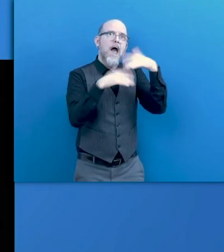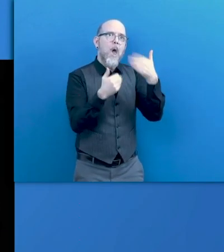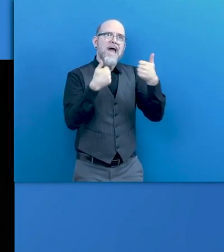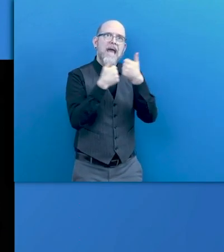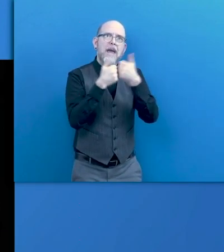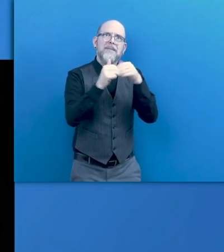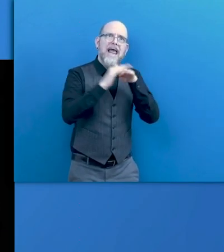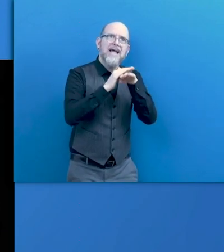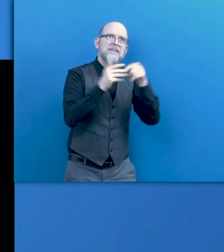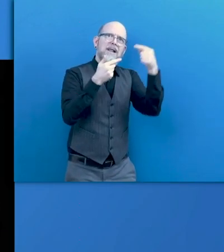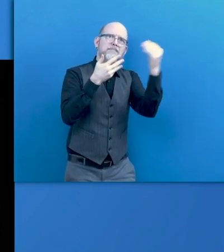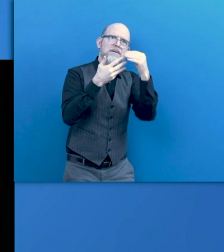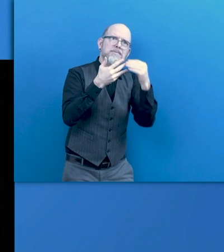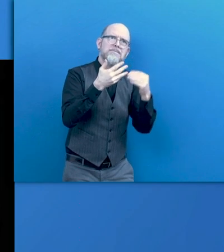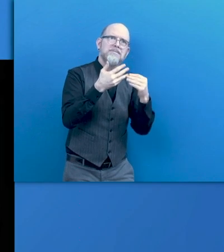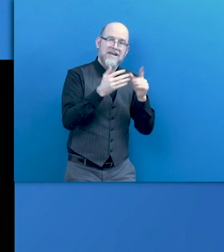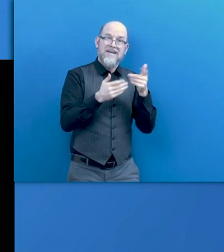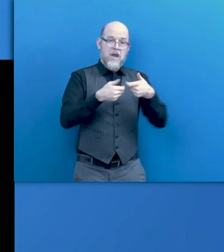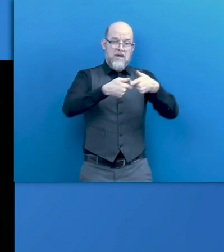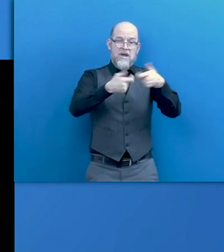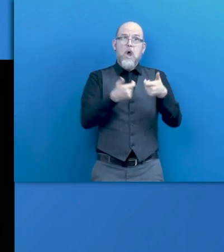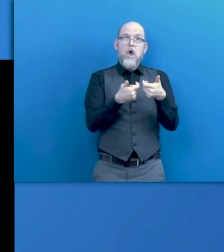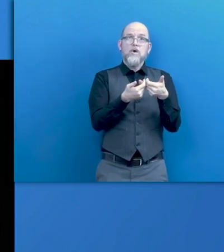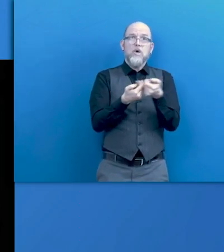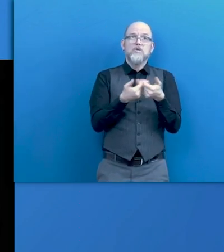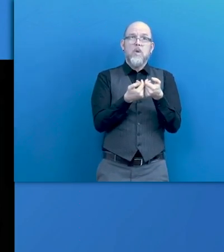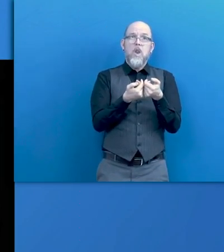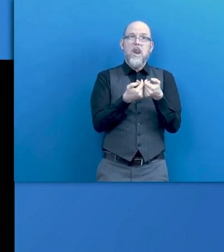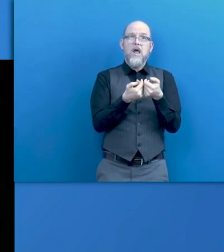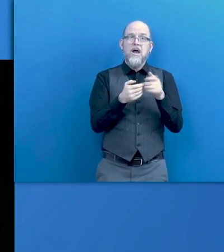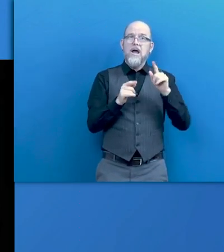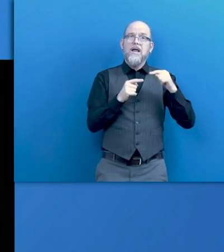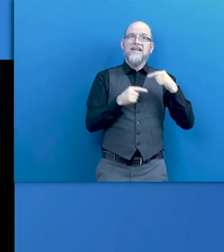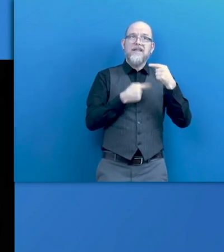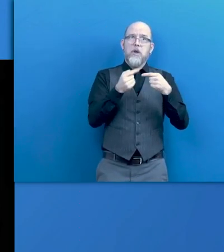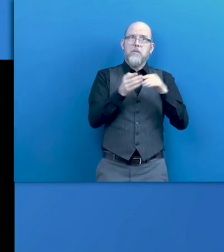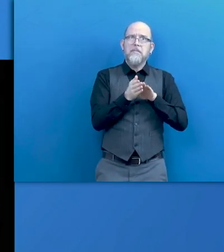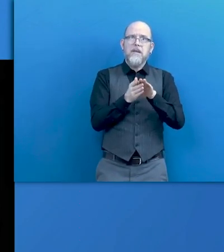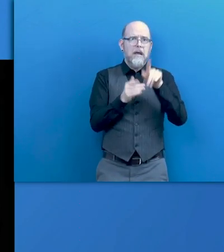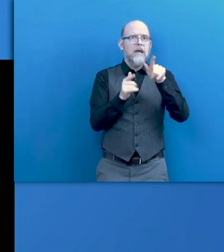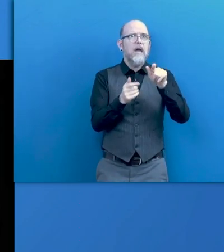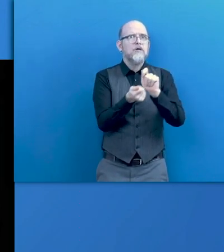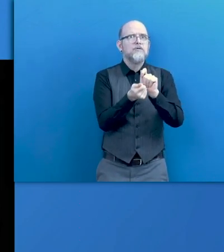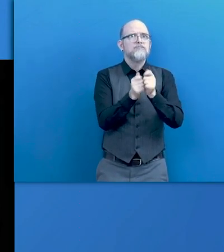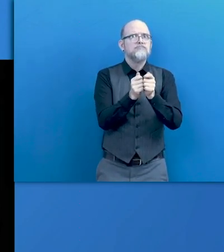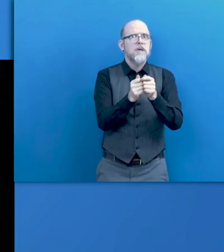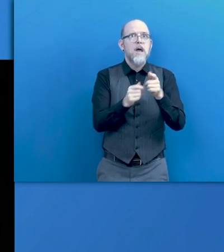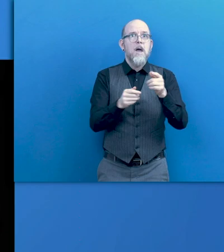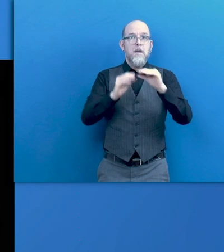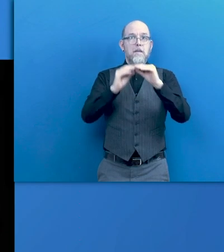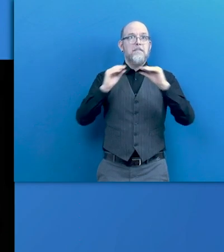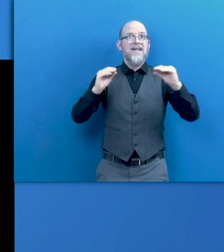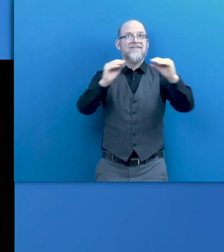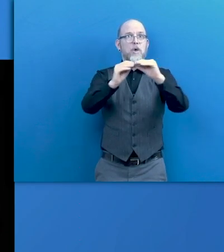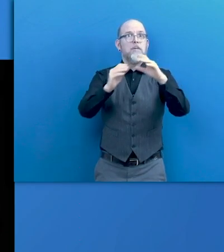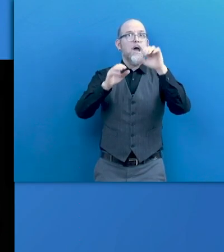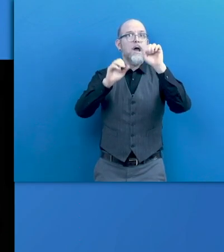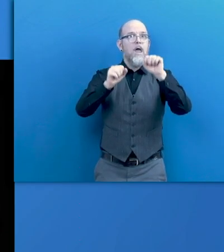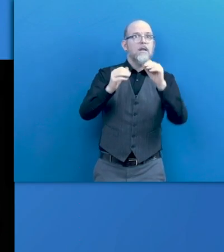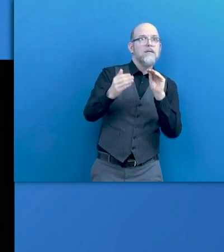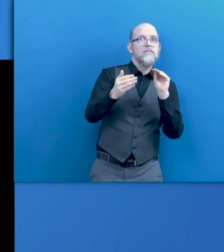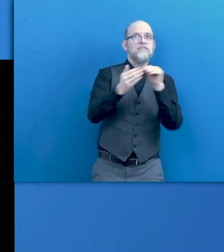And for example, let's look at the consoles. It would be easy for the console developers, that is, platform holders, to say that we